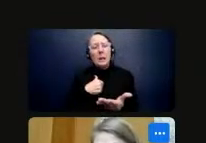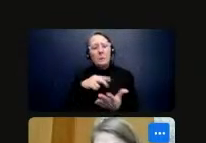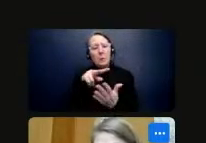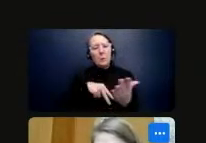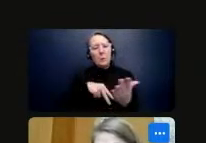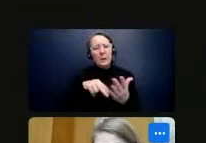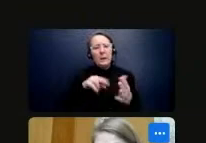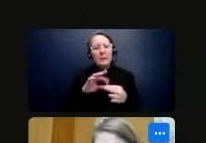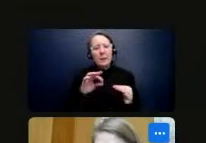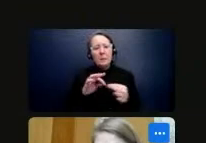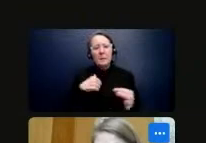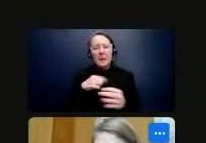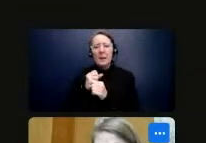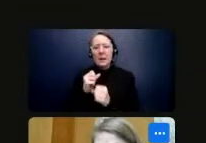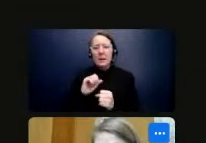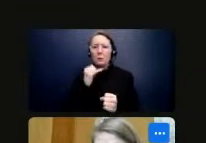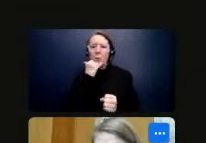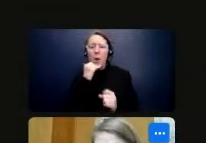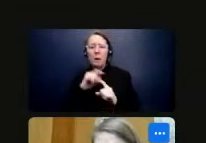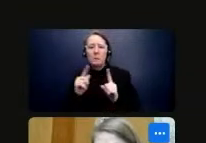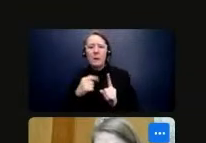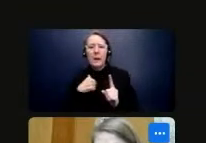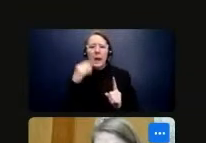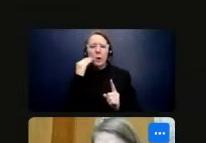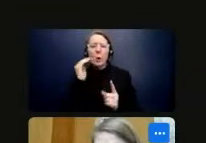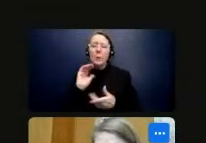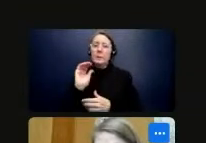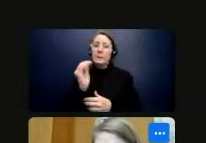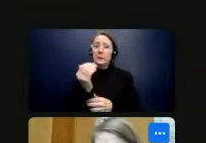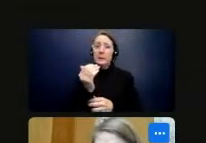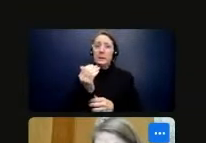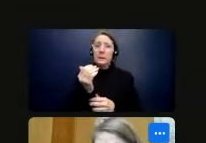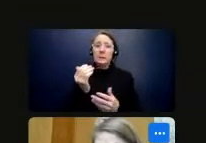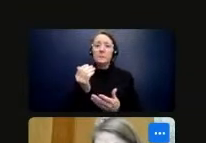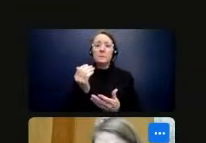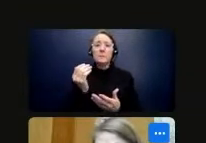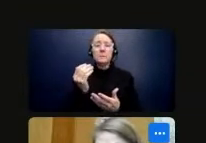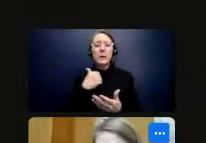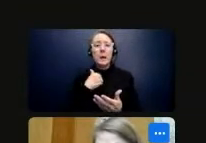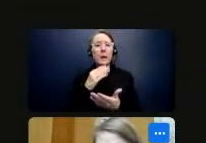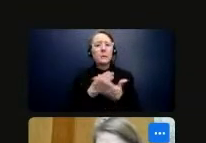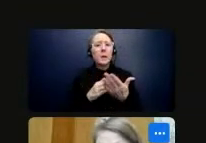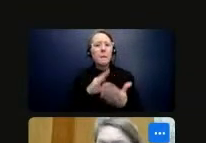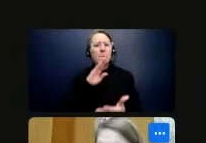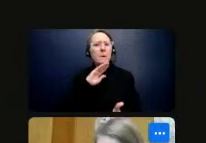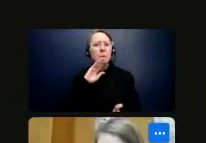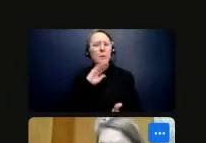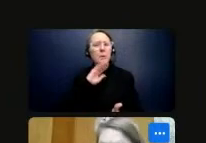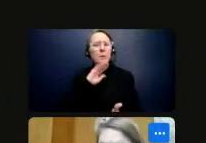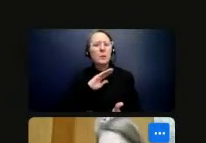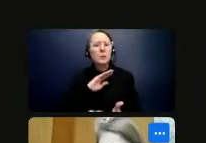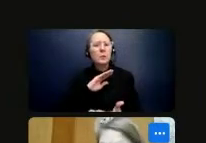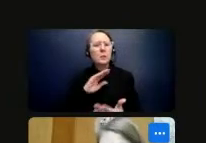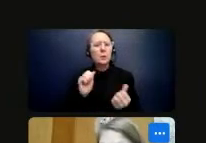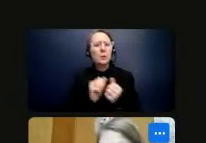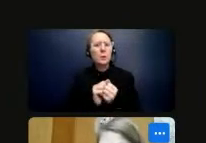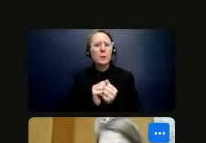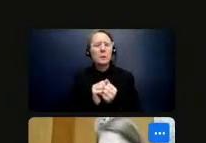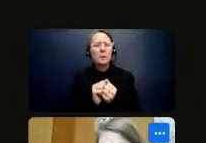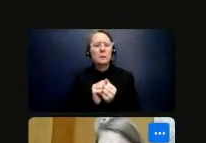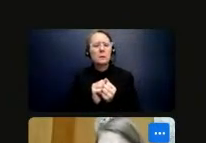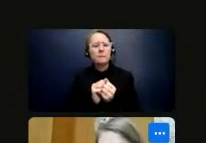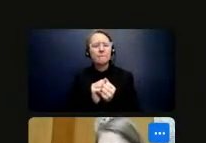comments I get all wrong, but I know that there appears to be some real frustration with at least